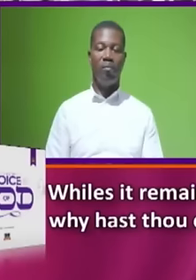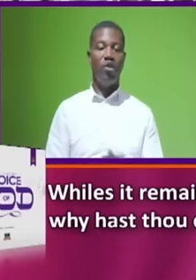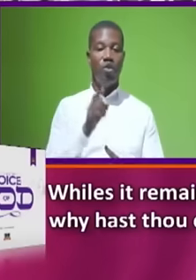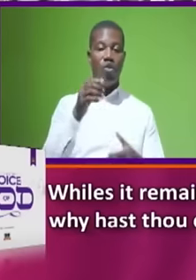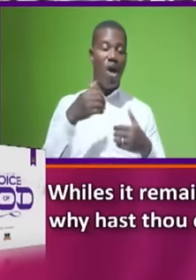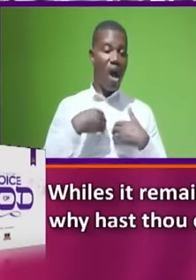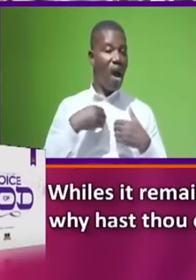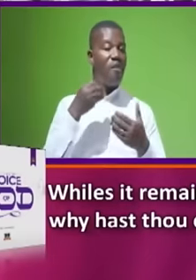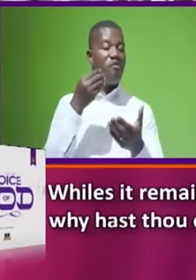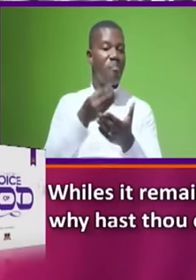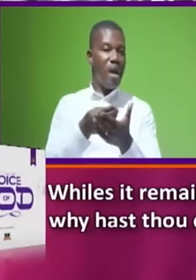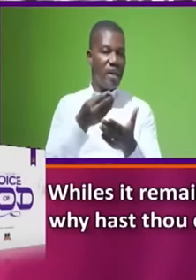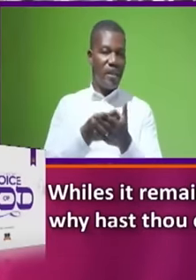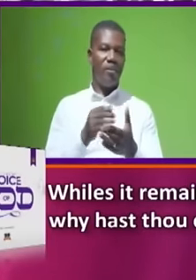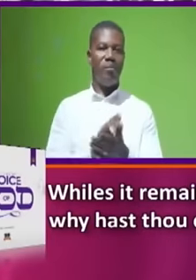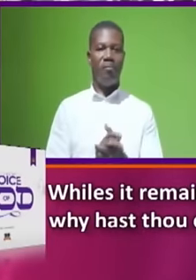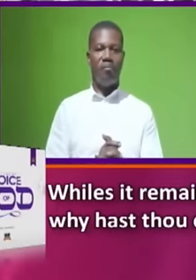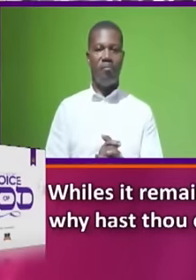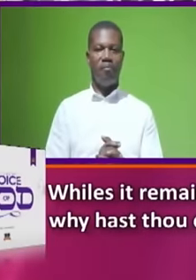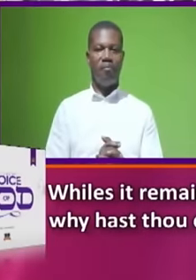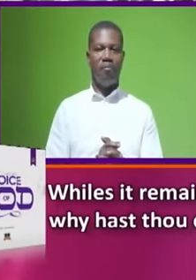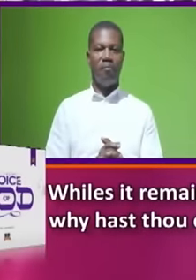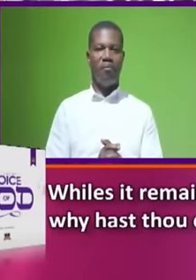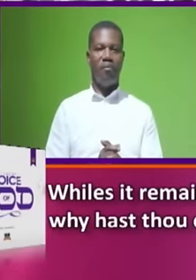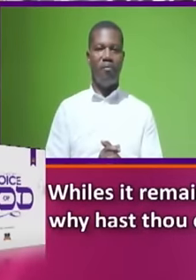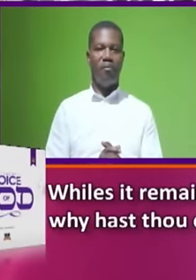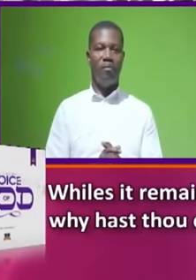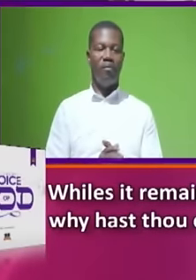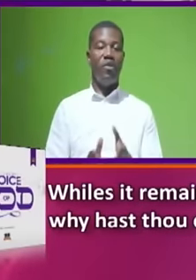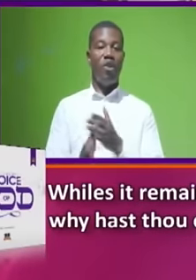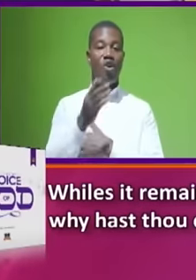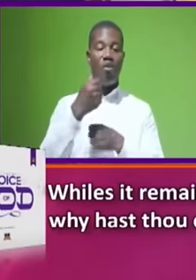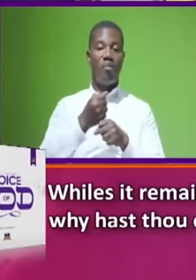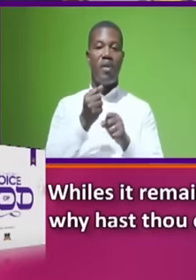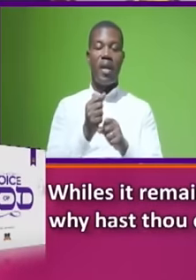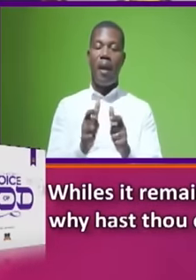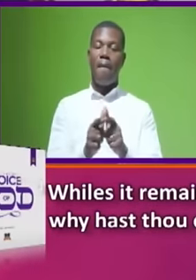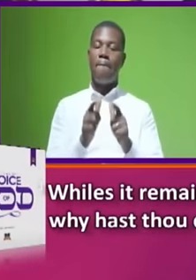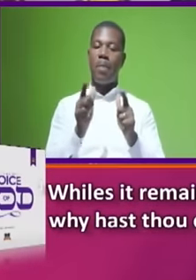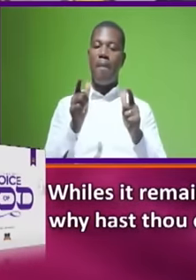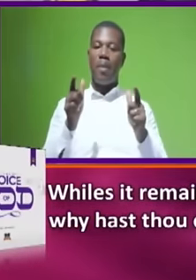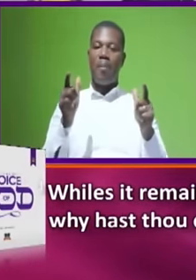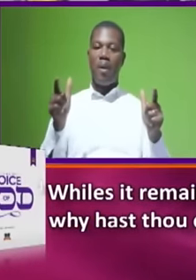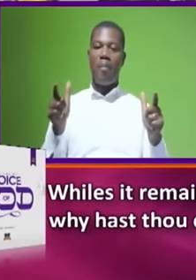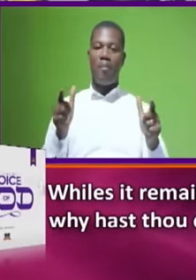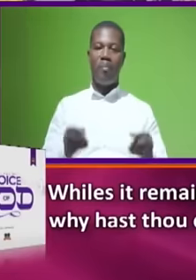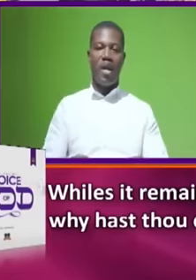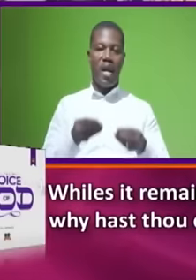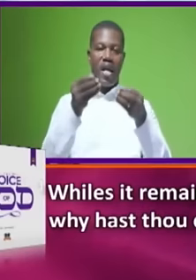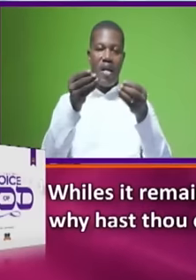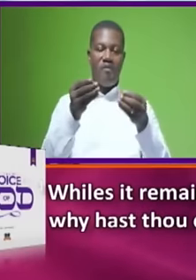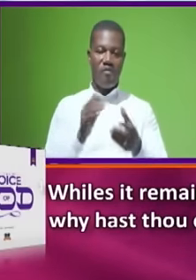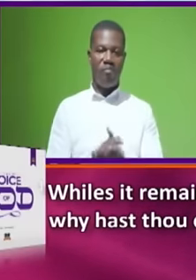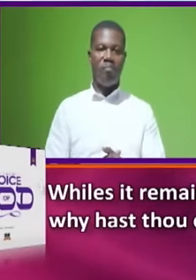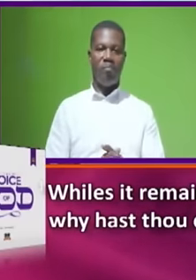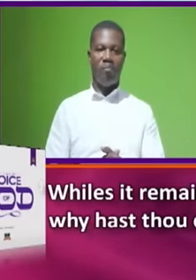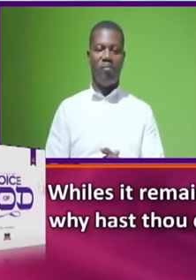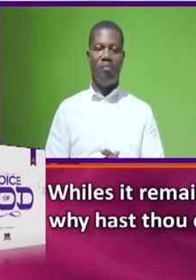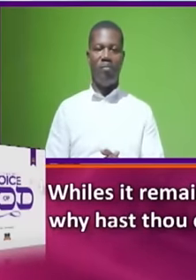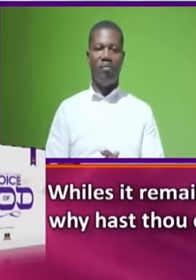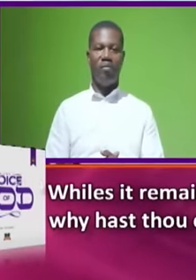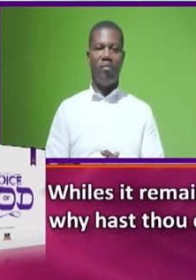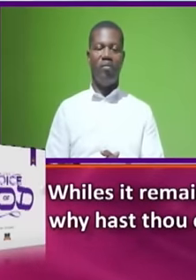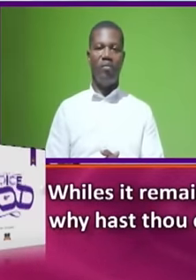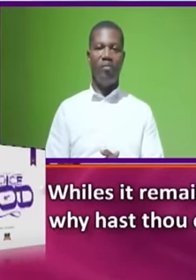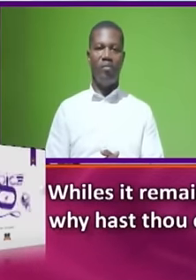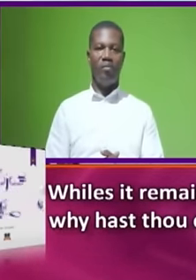be? You have a lot or enough. Yes. May God continue to multiply it in multiple